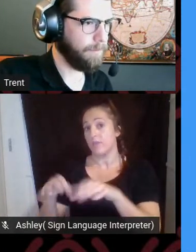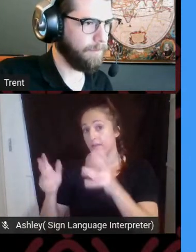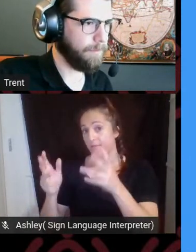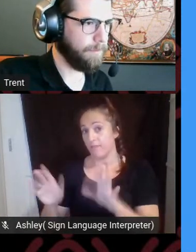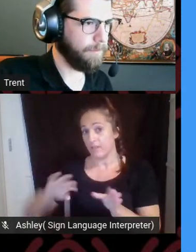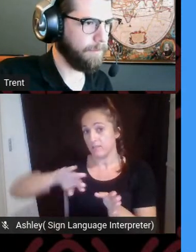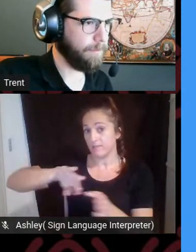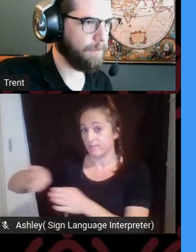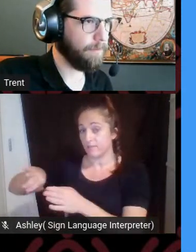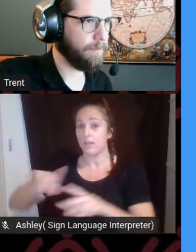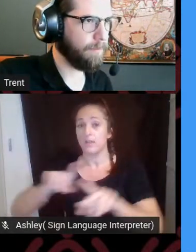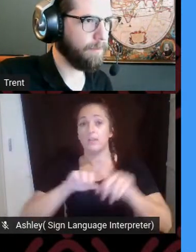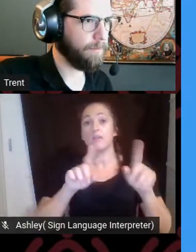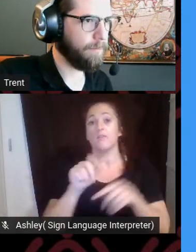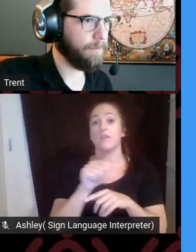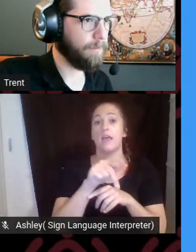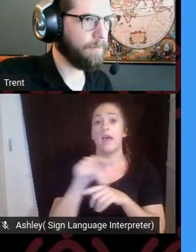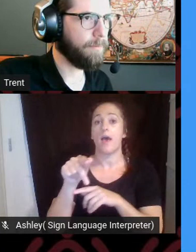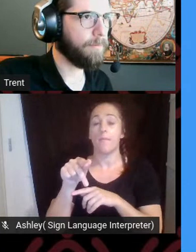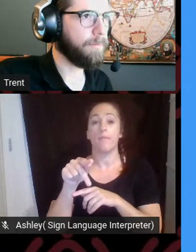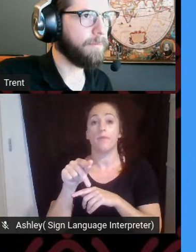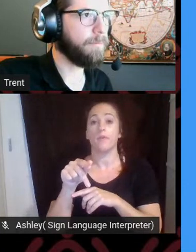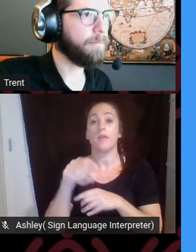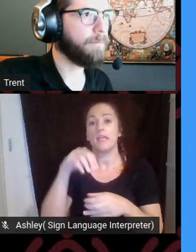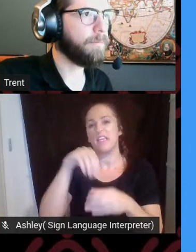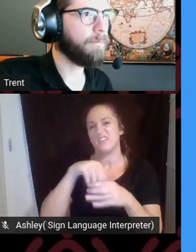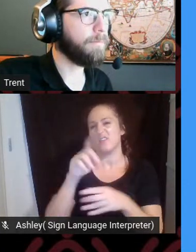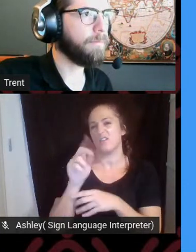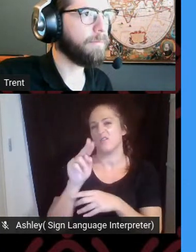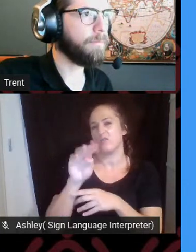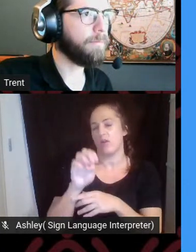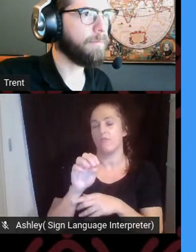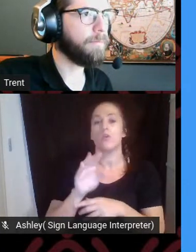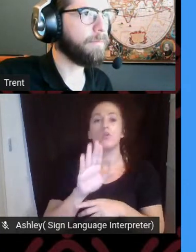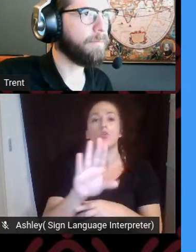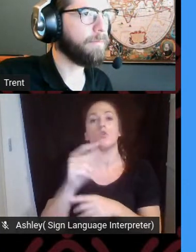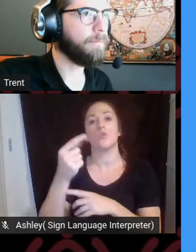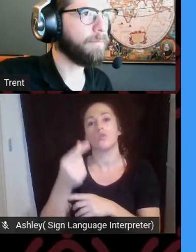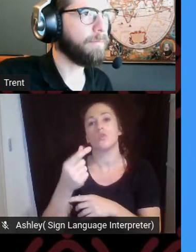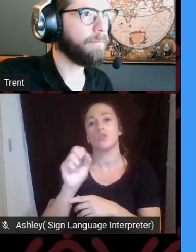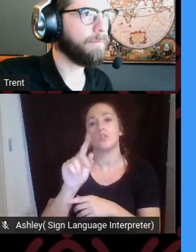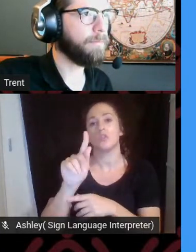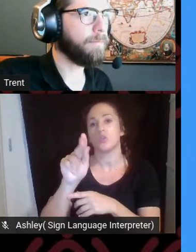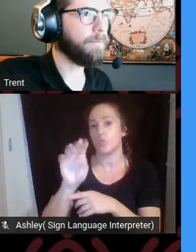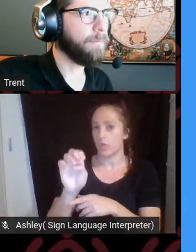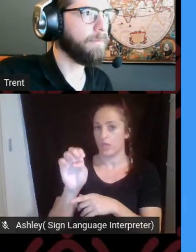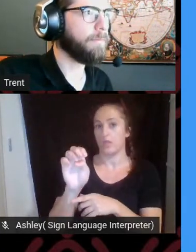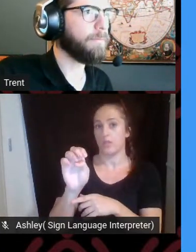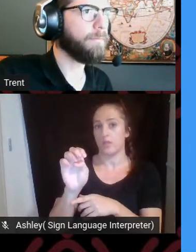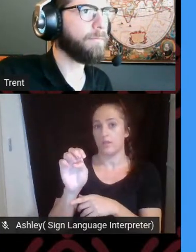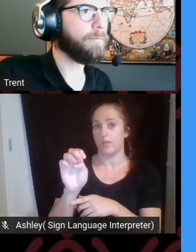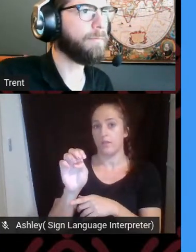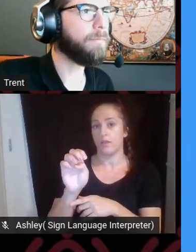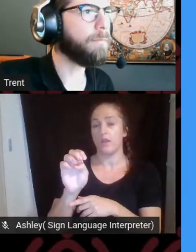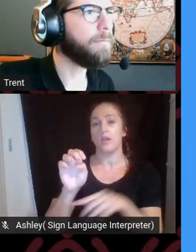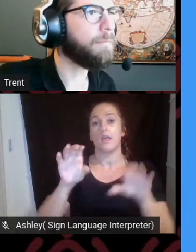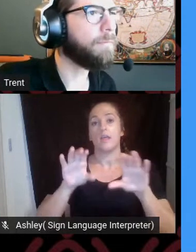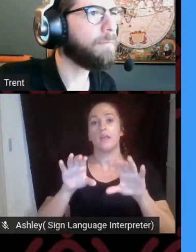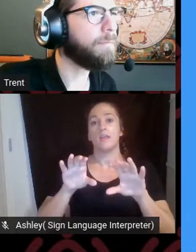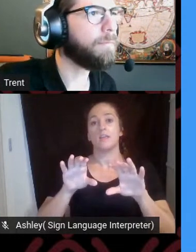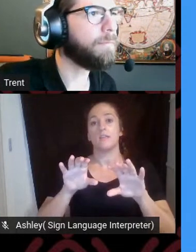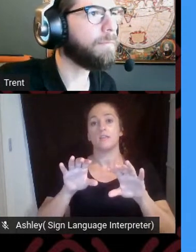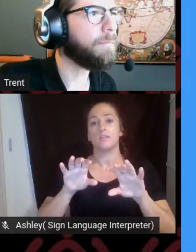applications that you're going to be creating inside of your Drive. So your G Suite is the whole group of